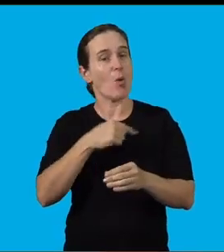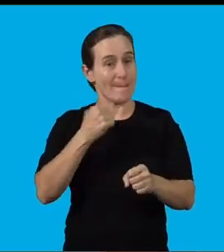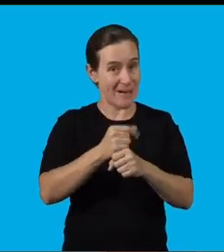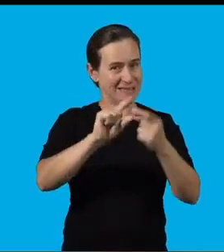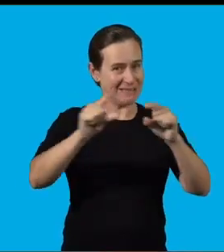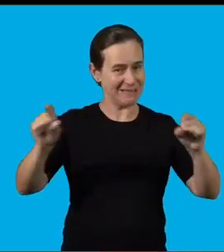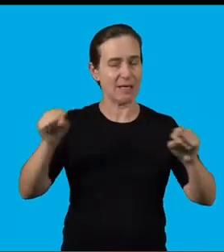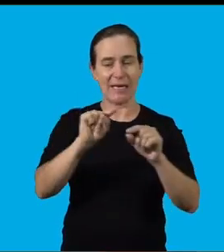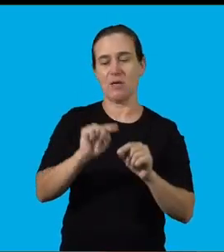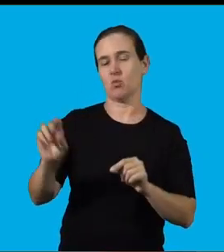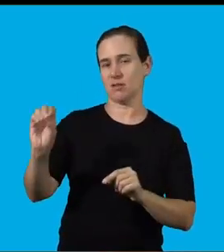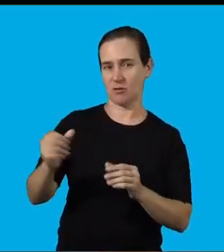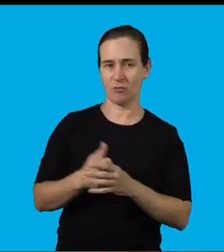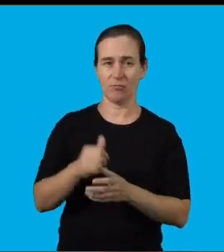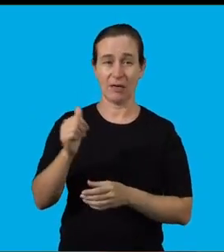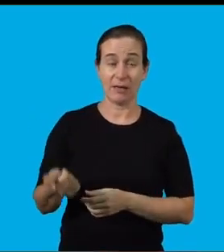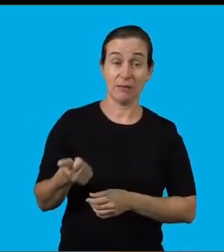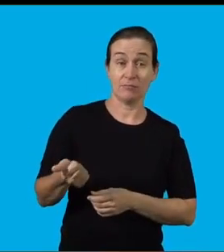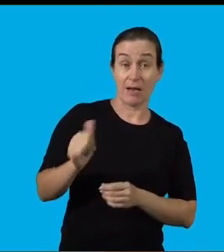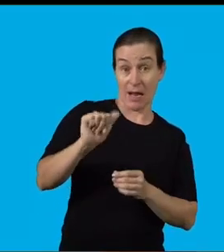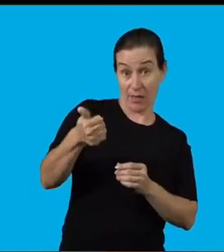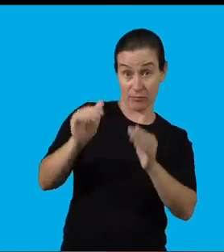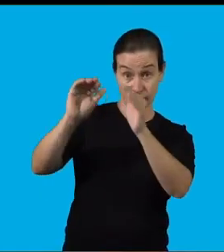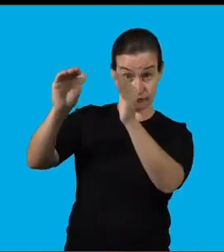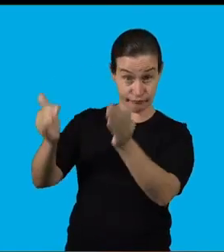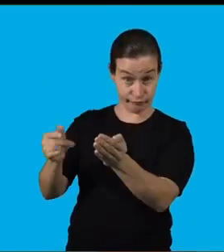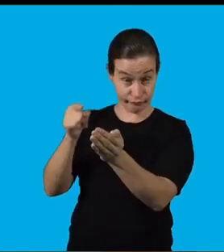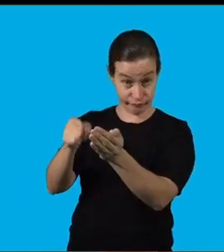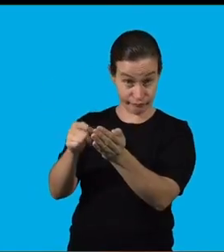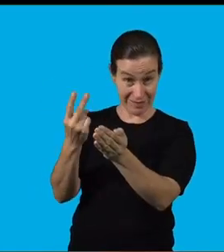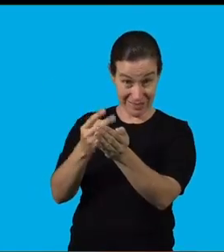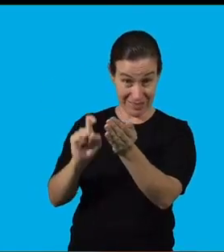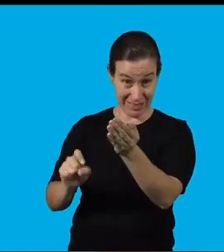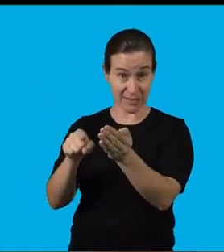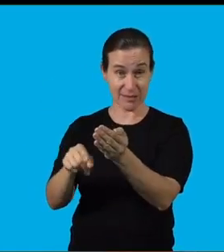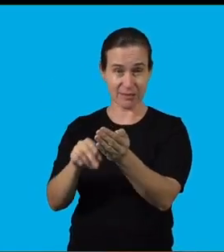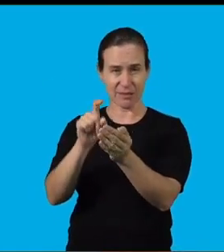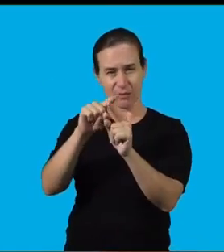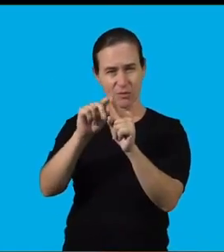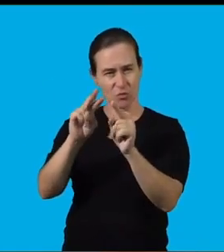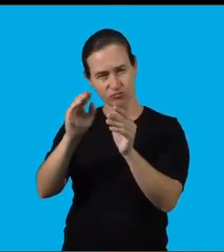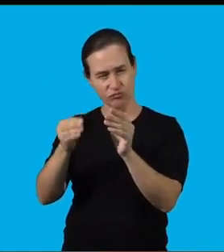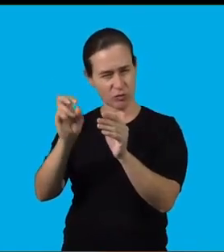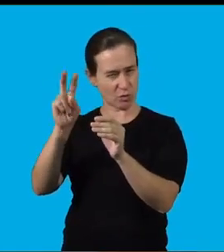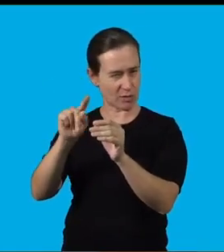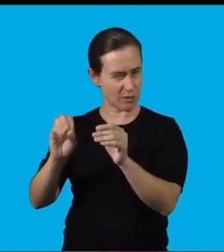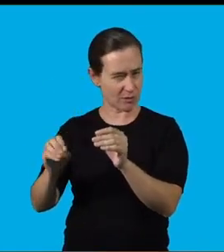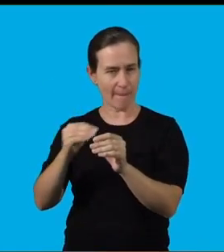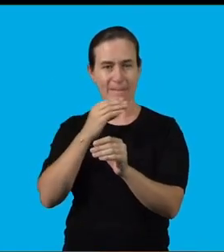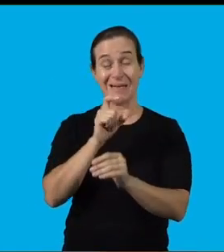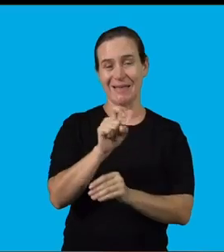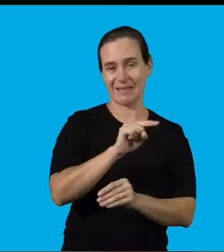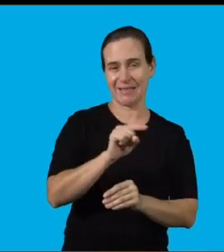the equation to 0. And the other x-intercept is going to come from this bracket. So therefore, x plus 2 is equal to 0. So x is equal